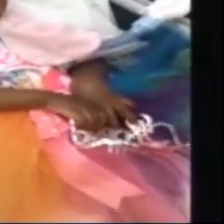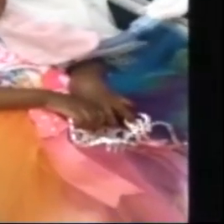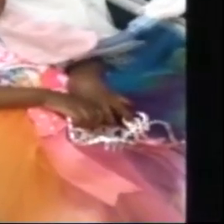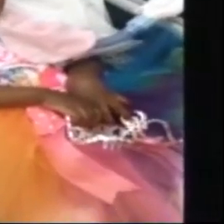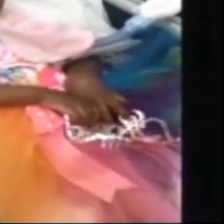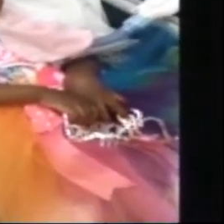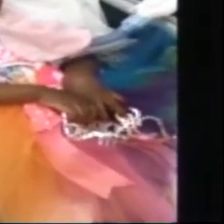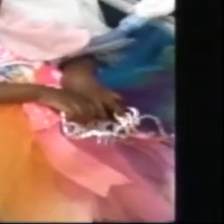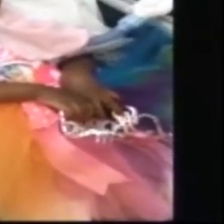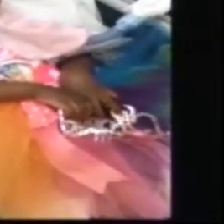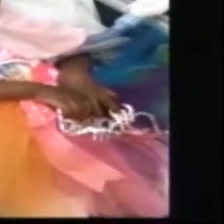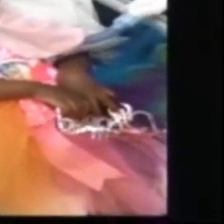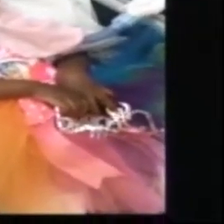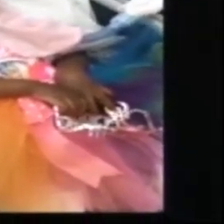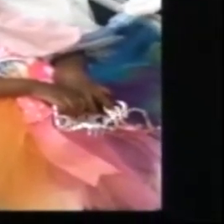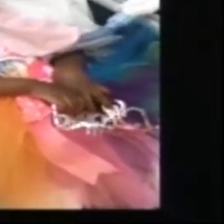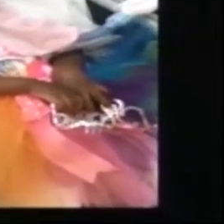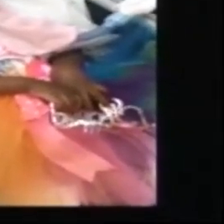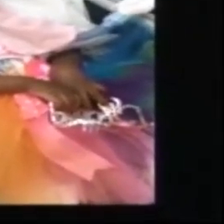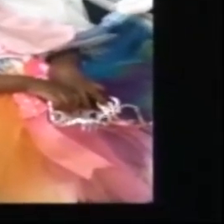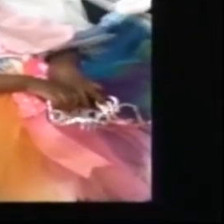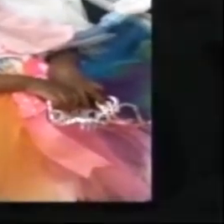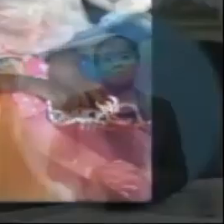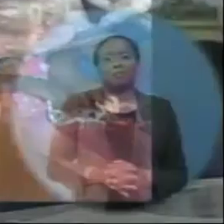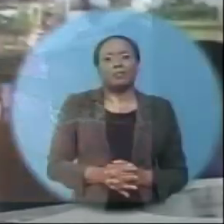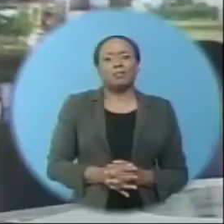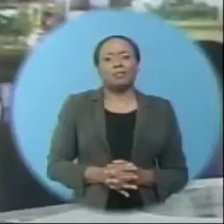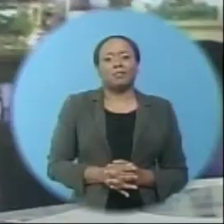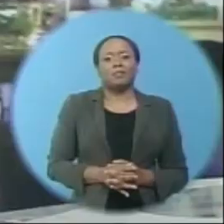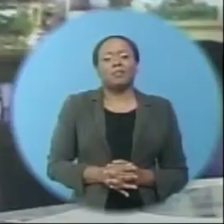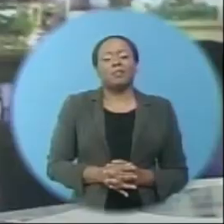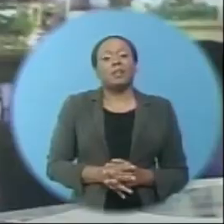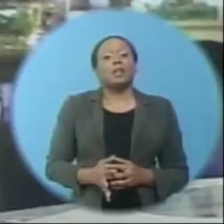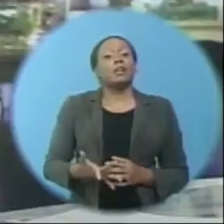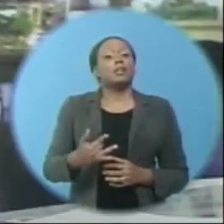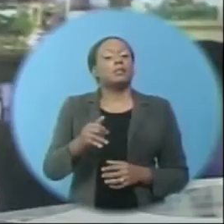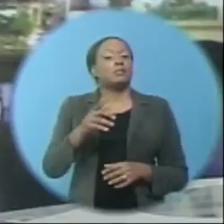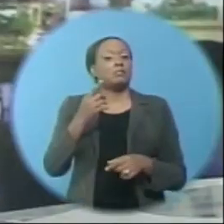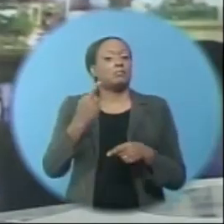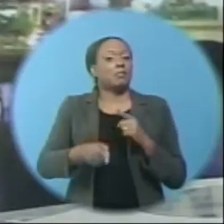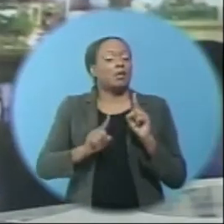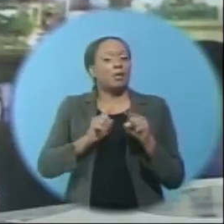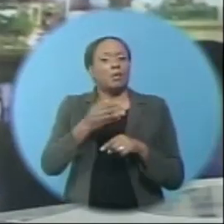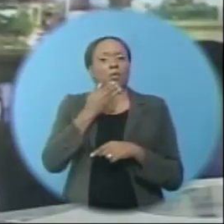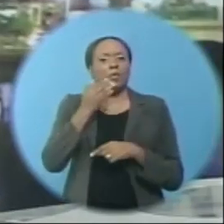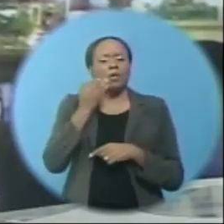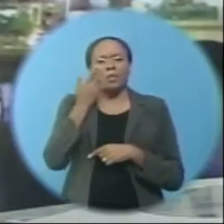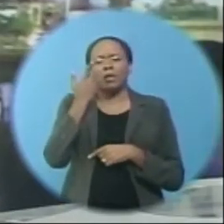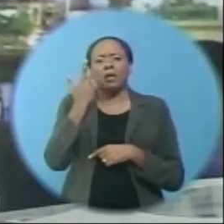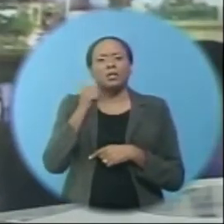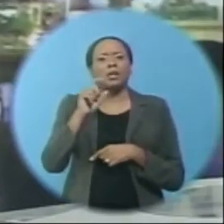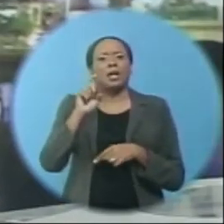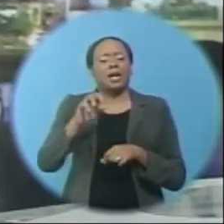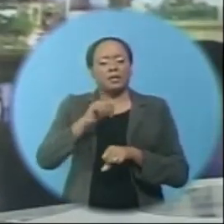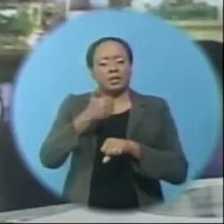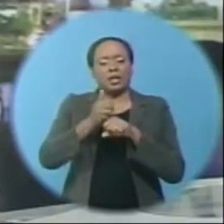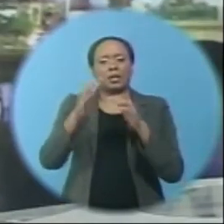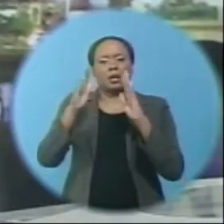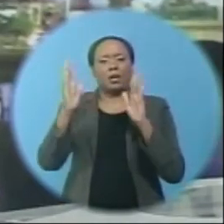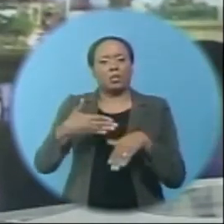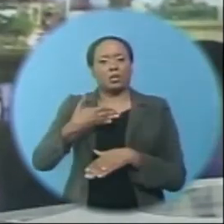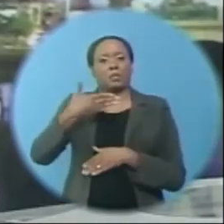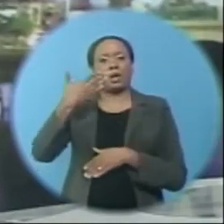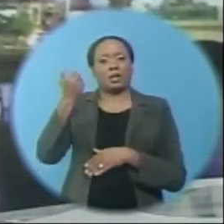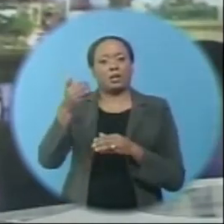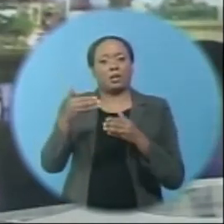well for the most part, but can't go home because she's on a ventilator and certain conditions have to be satisfied before she